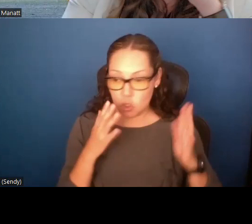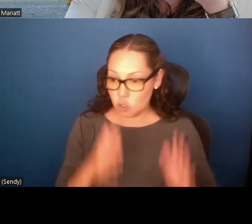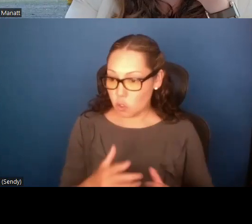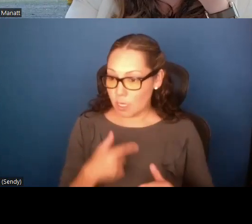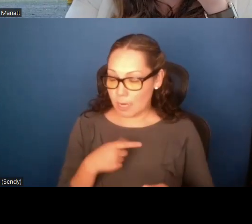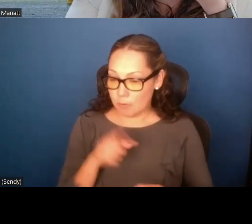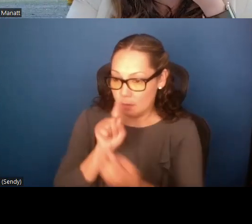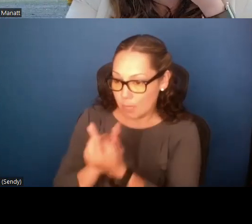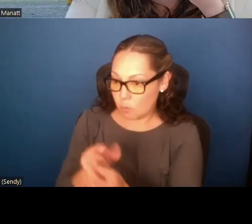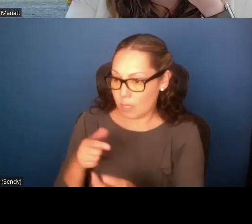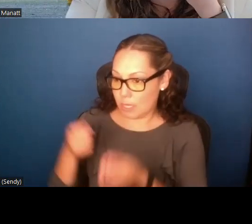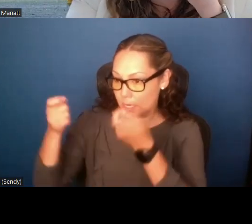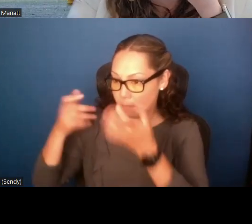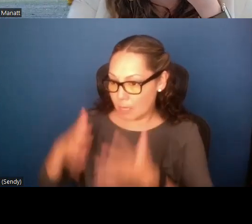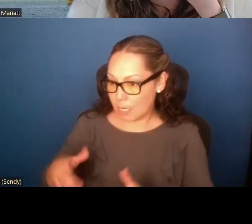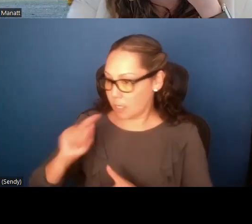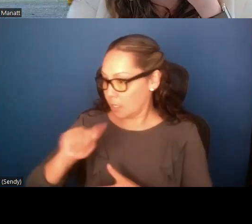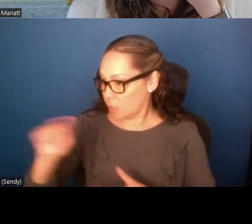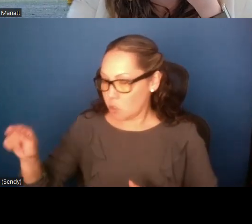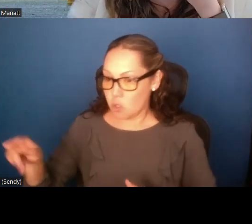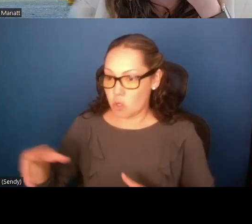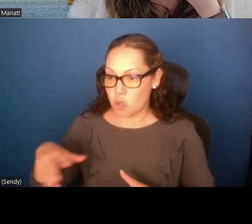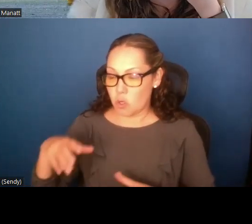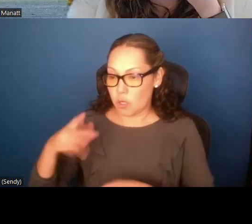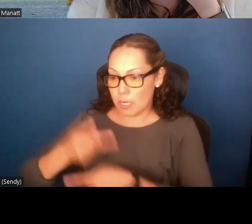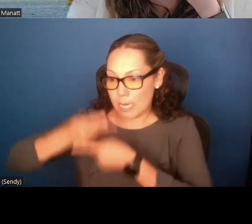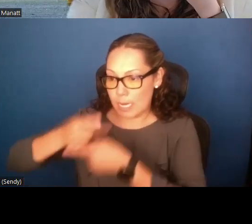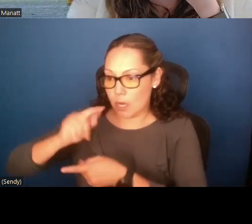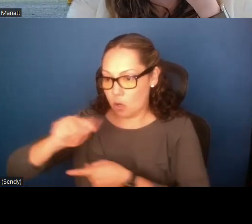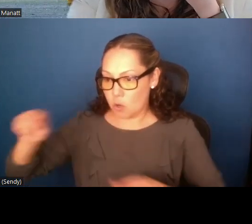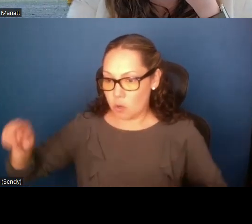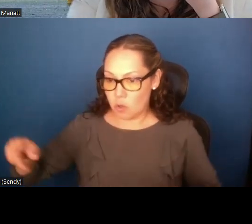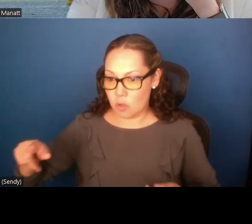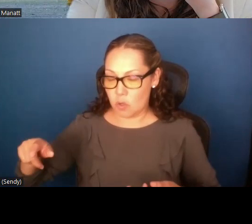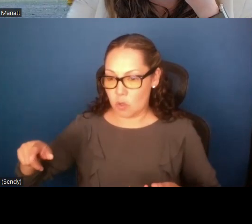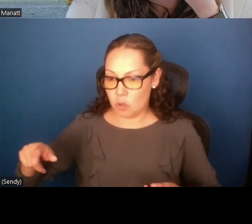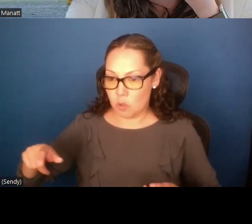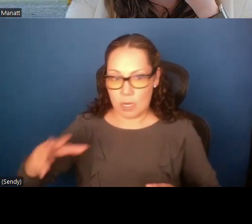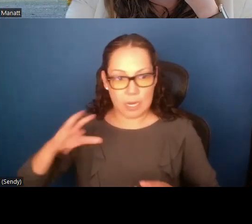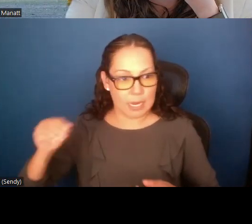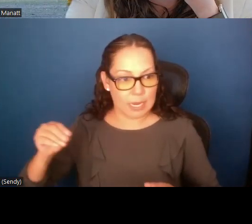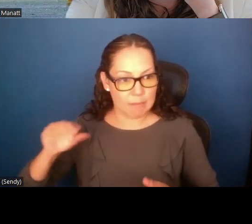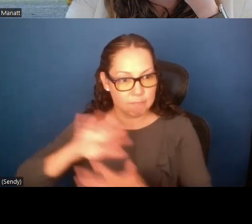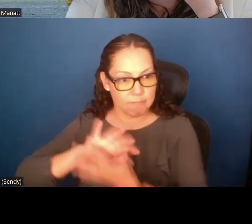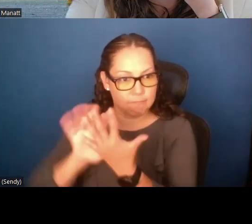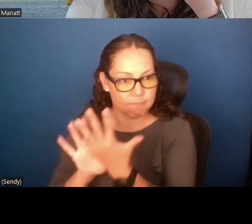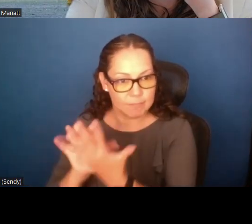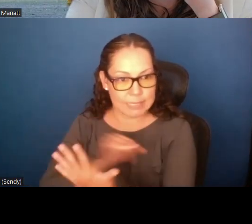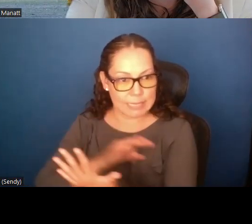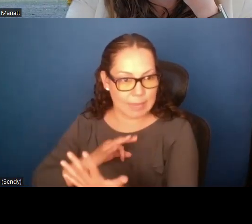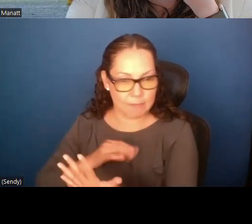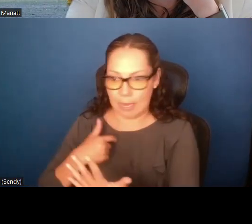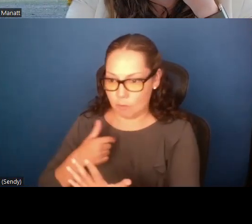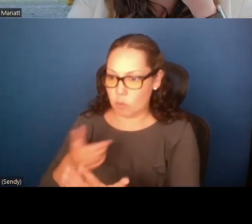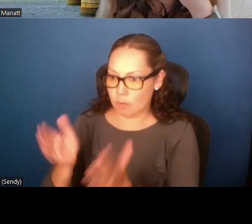and the care plan team. And basically they refused to give me that meeting. So yeah, I'm just pointing